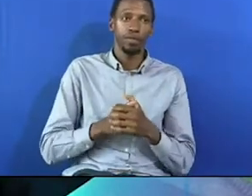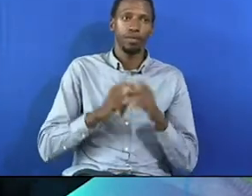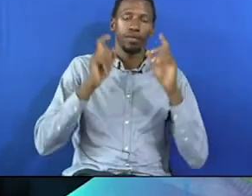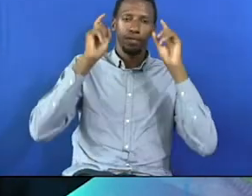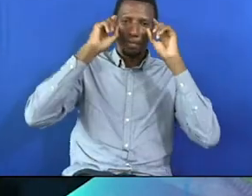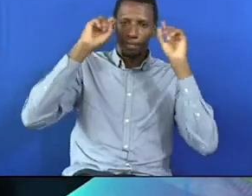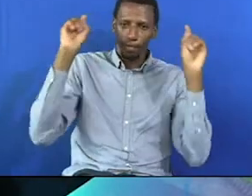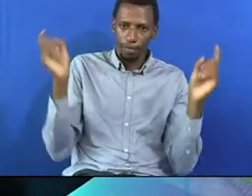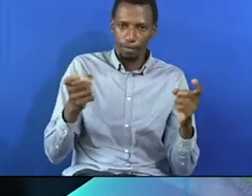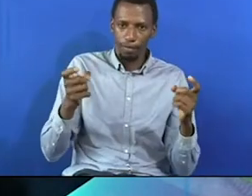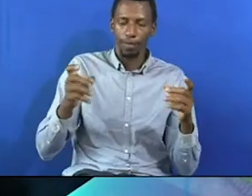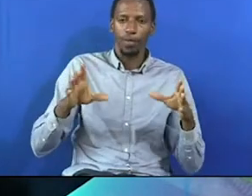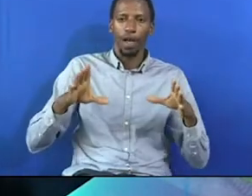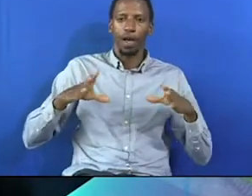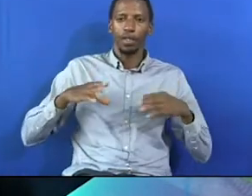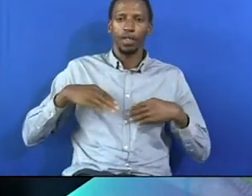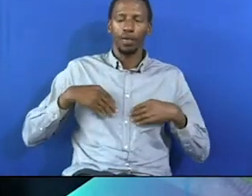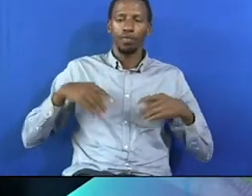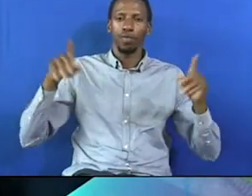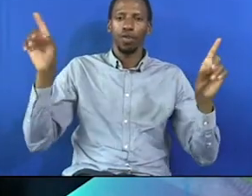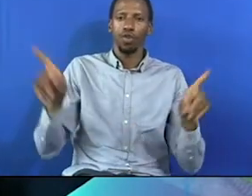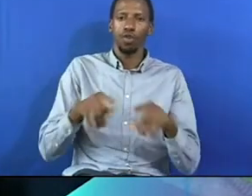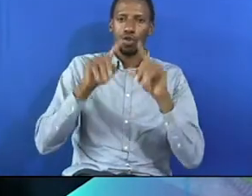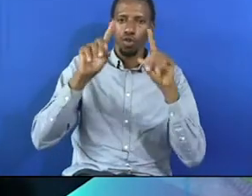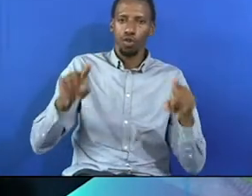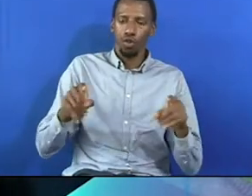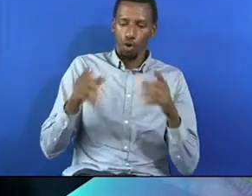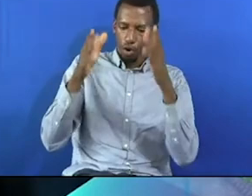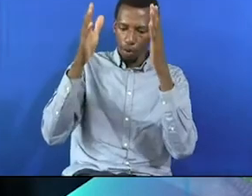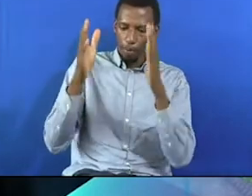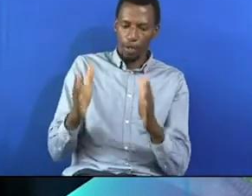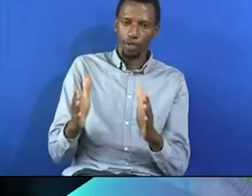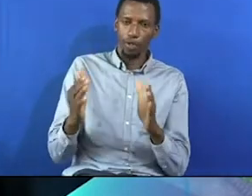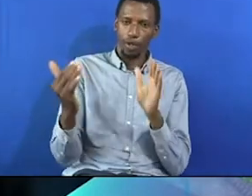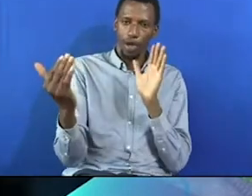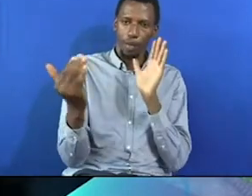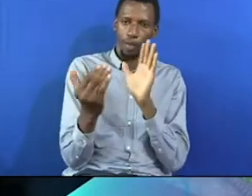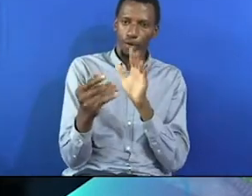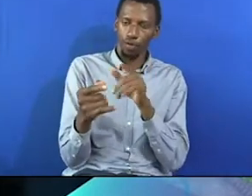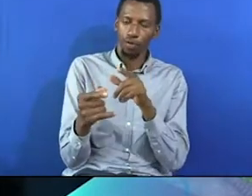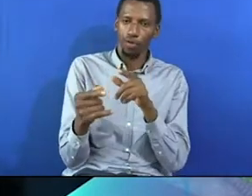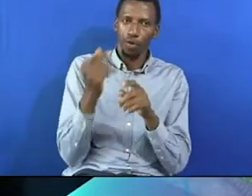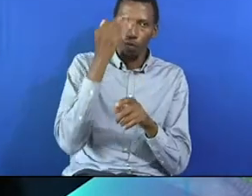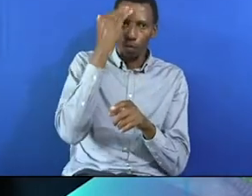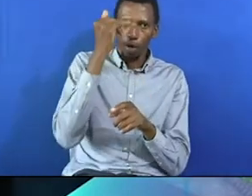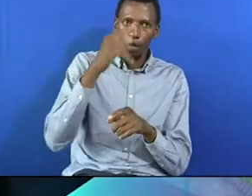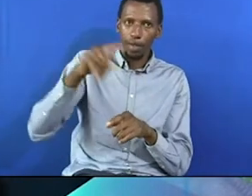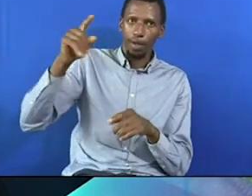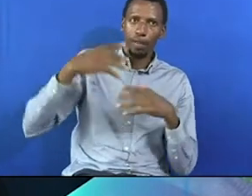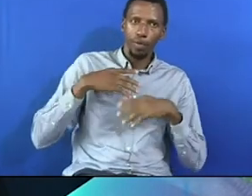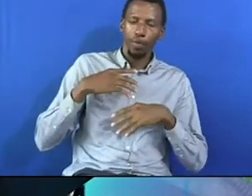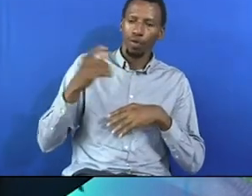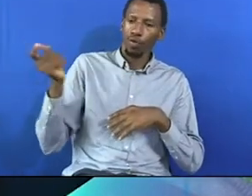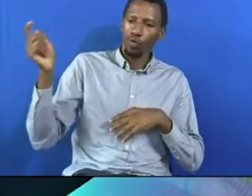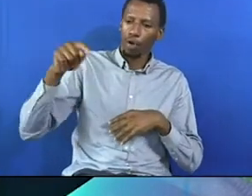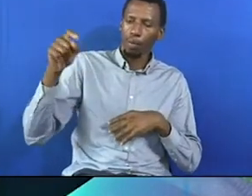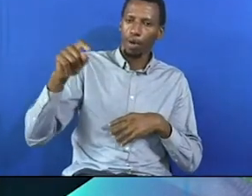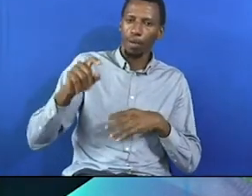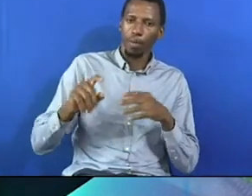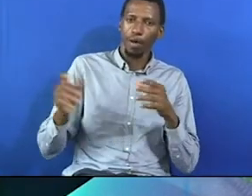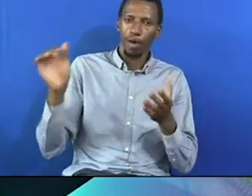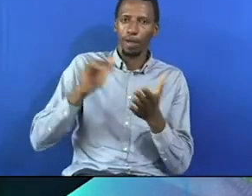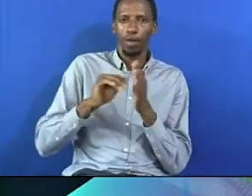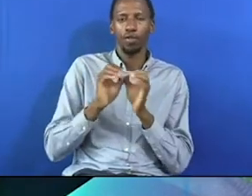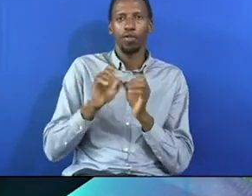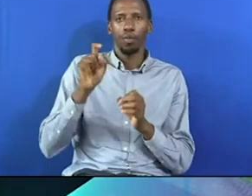the wrong person who approaches you, since the right people no longer show up, you must be gifted. That you realize